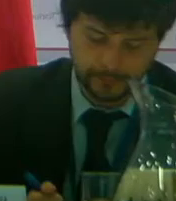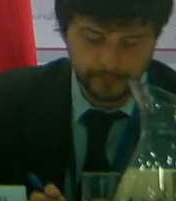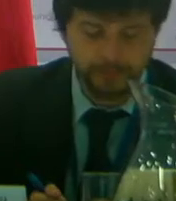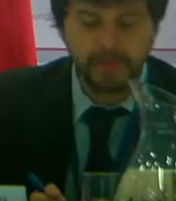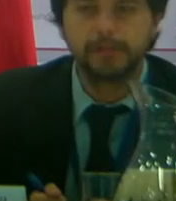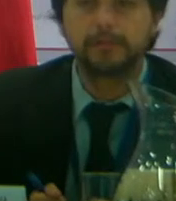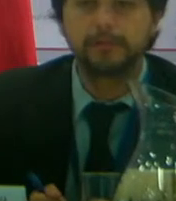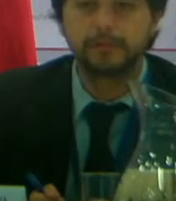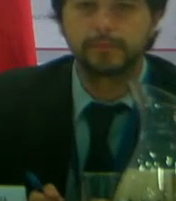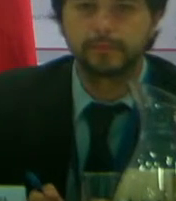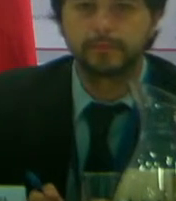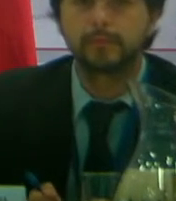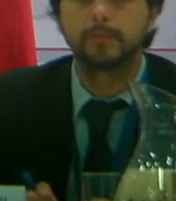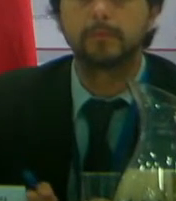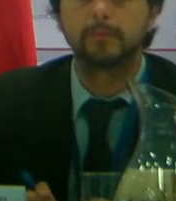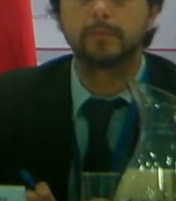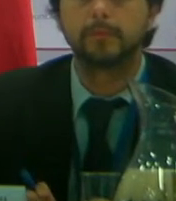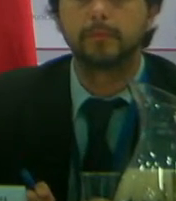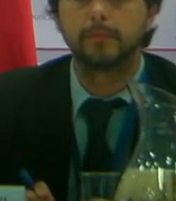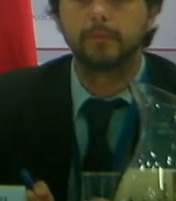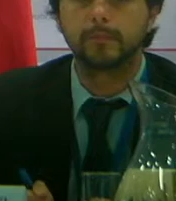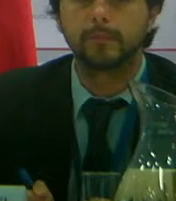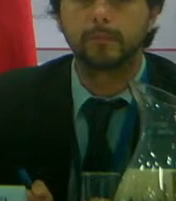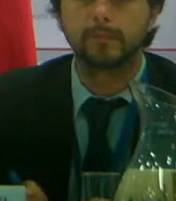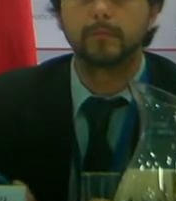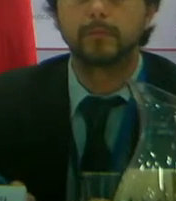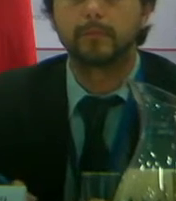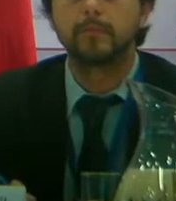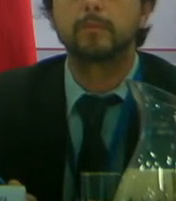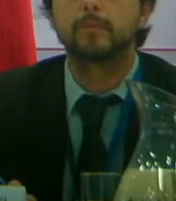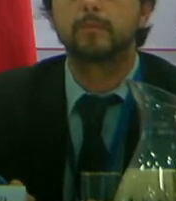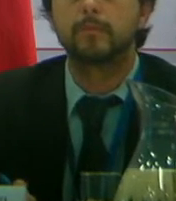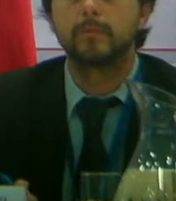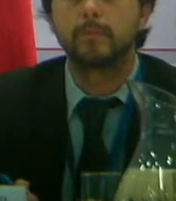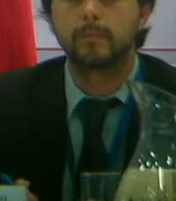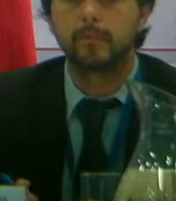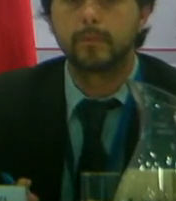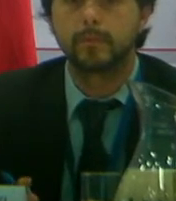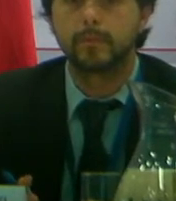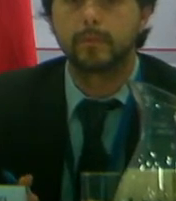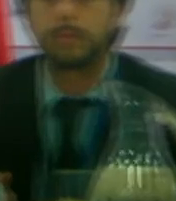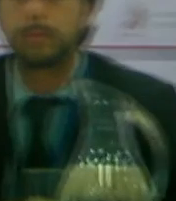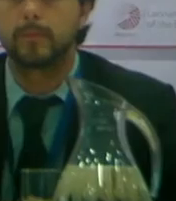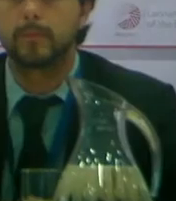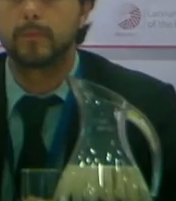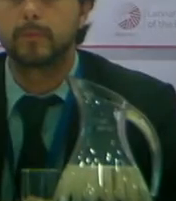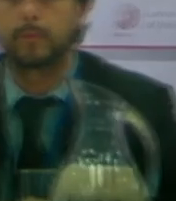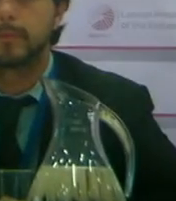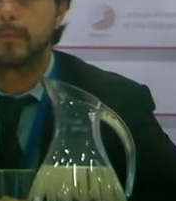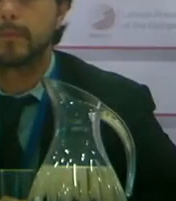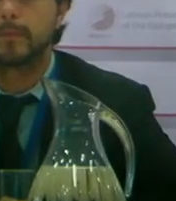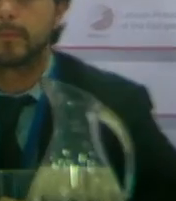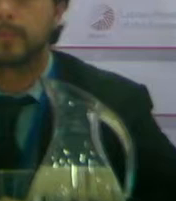Dear, dear participants, I will start in English just with some announcements for today.